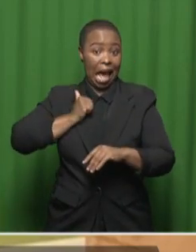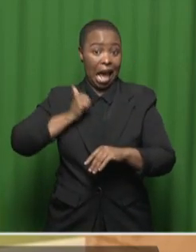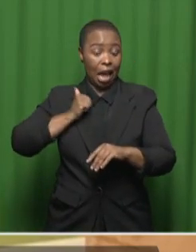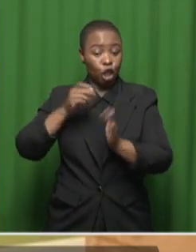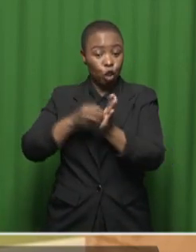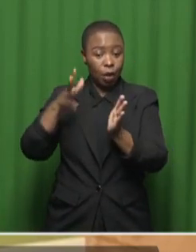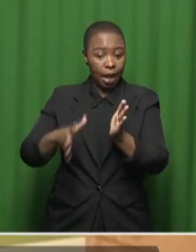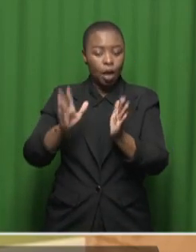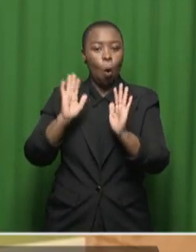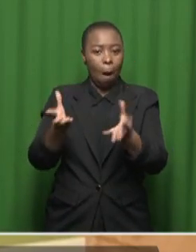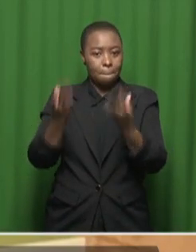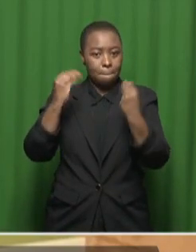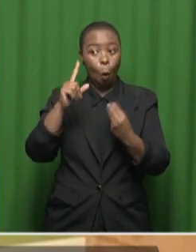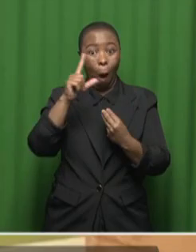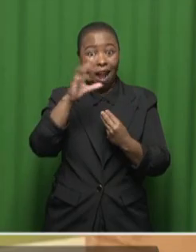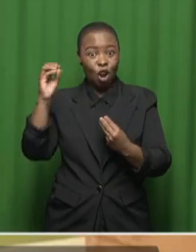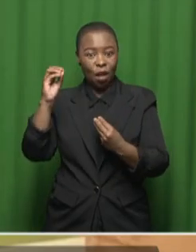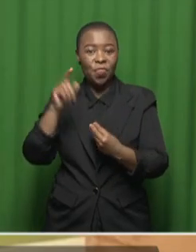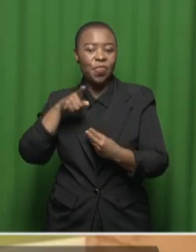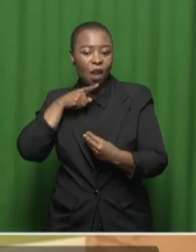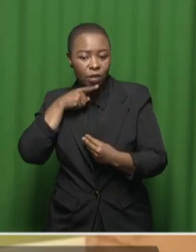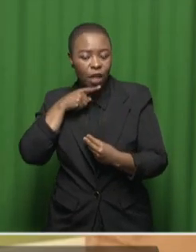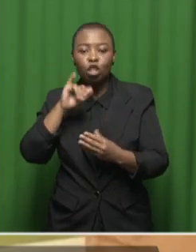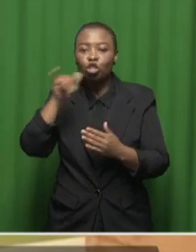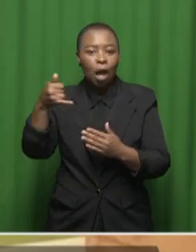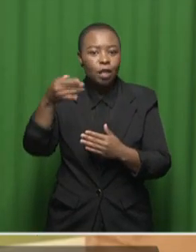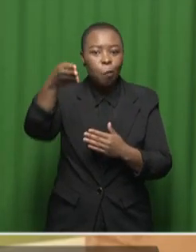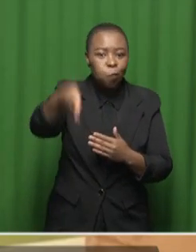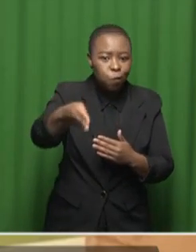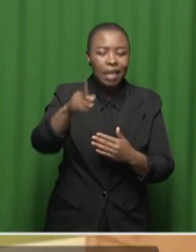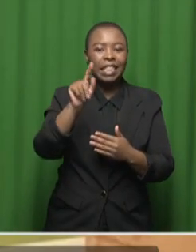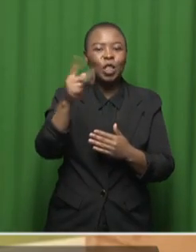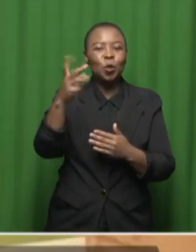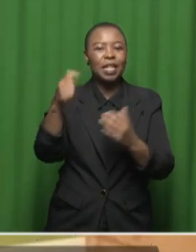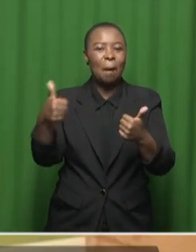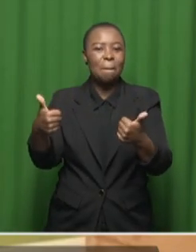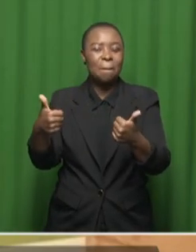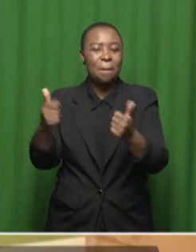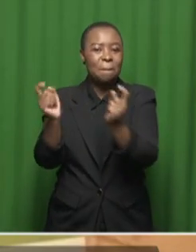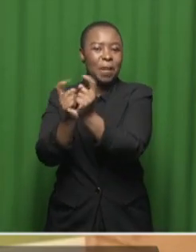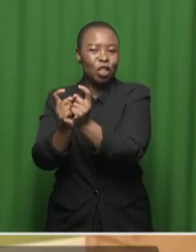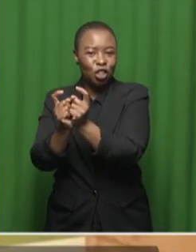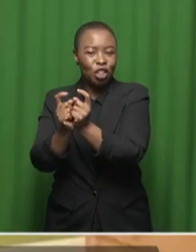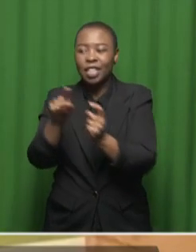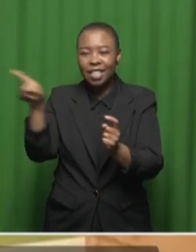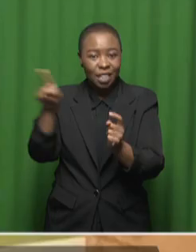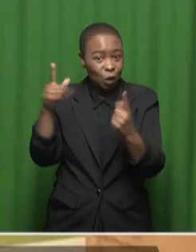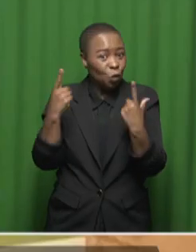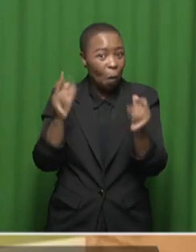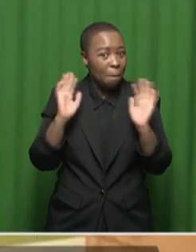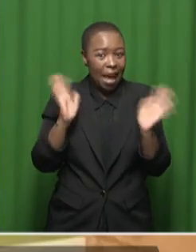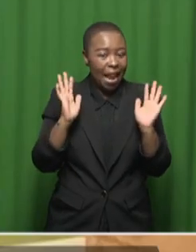away with 100,000 by simply attending a T20 match. And that's all they have to do. It's